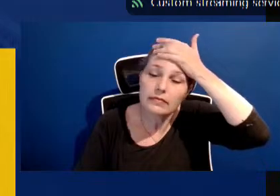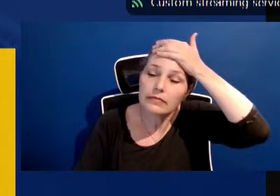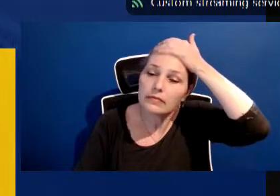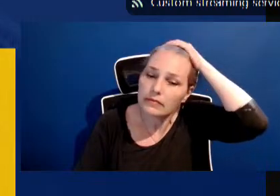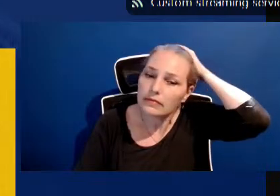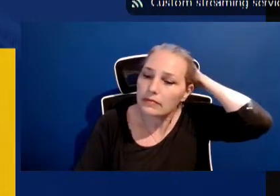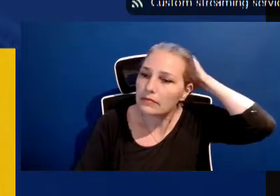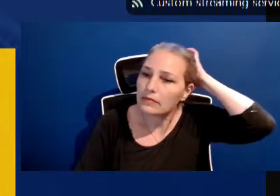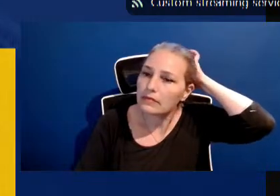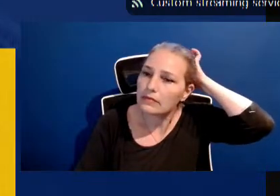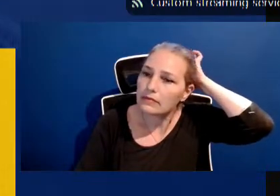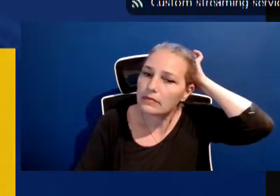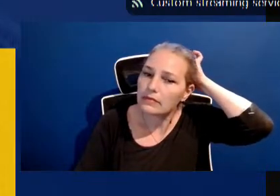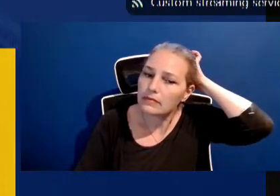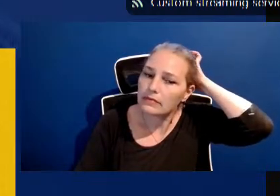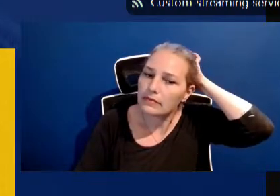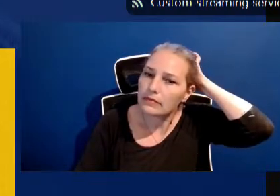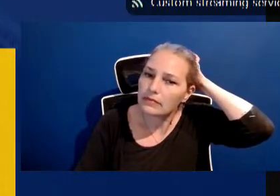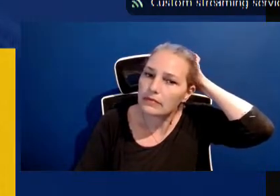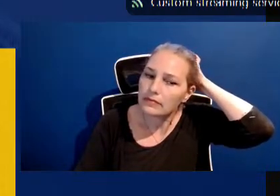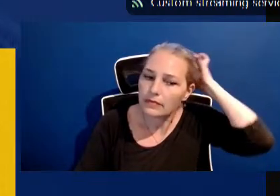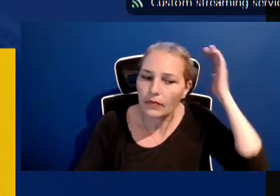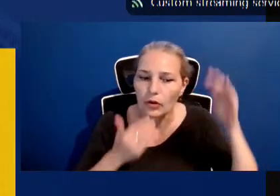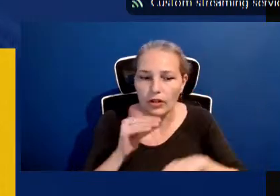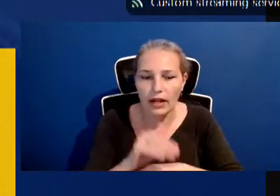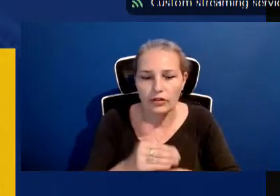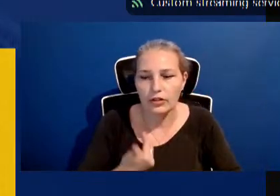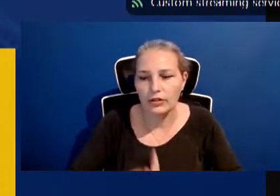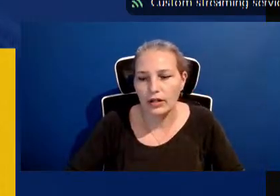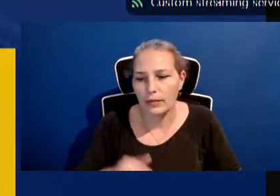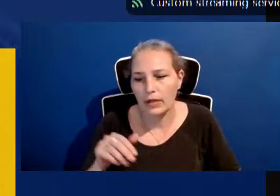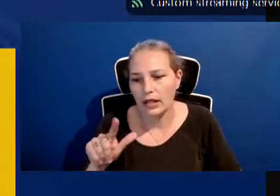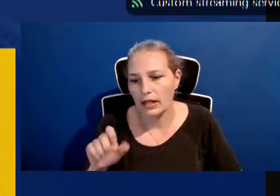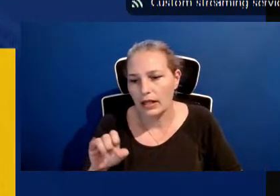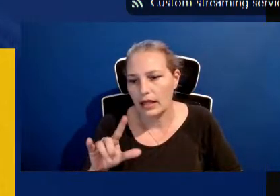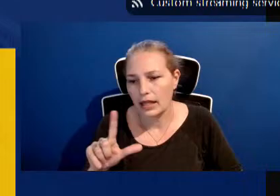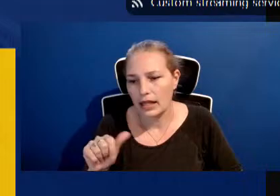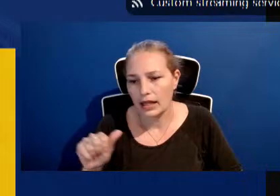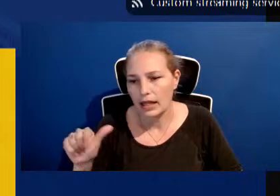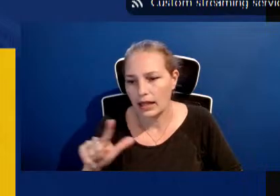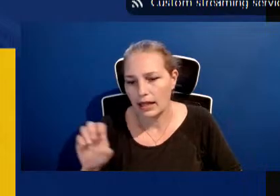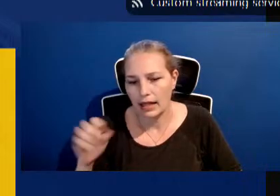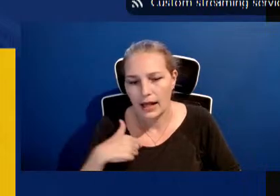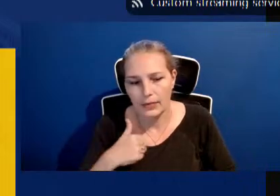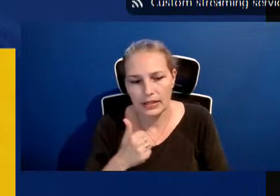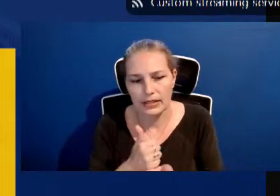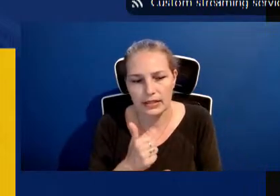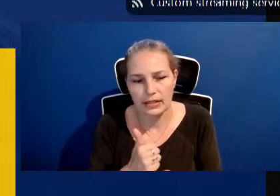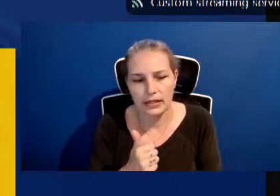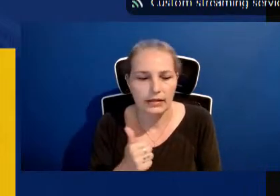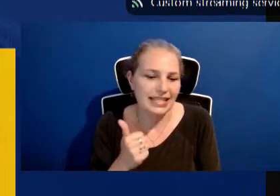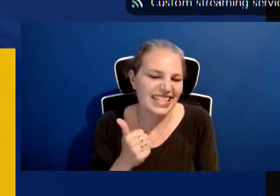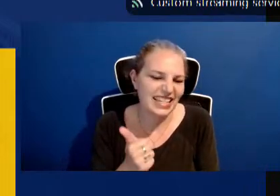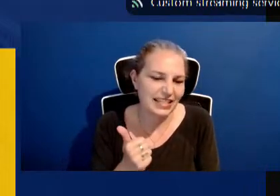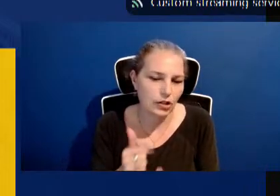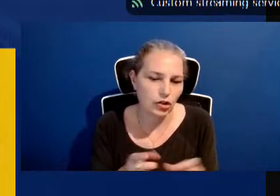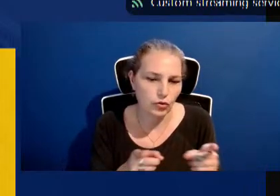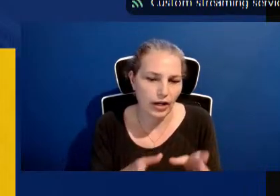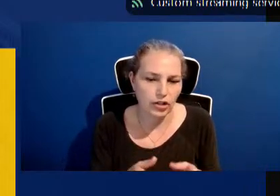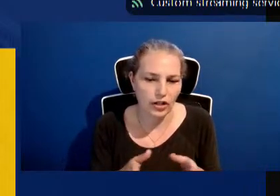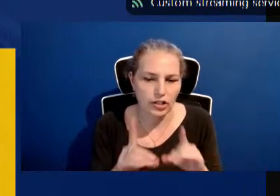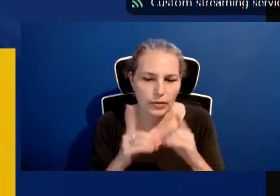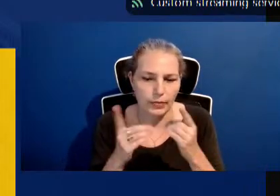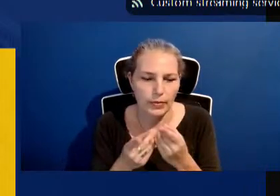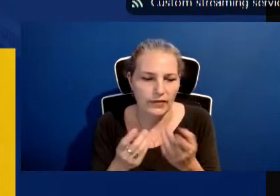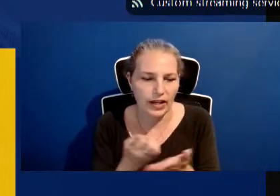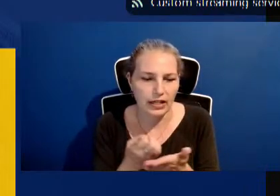Thank you so much, Kelly. Hi, everyone. Good afternoon. My name is Layla Lee. I'm the Assistant Director here at the Department of Economic Opportunity, and it's my pleasure to share